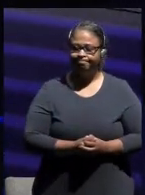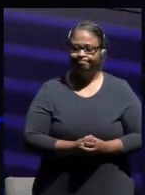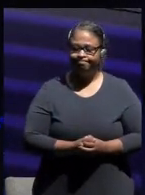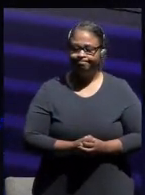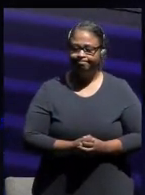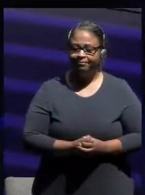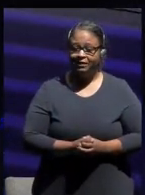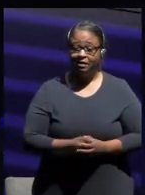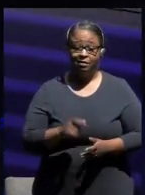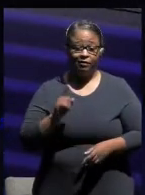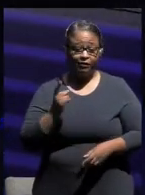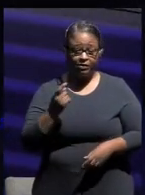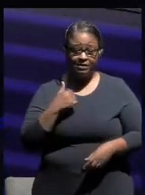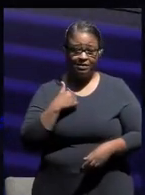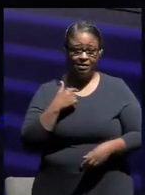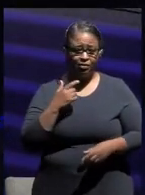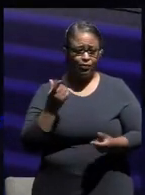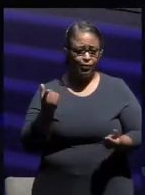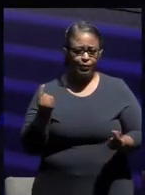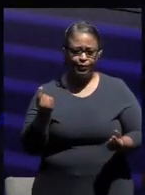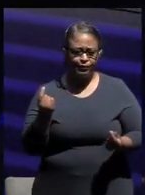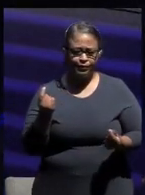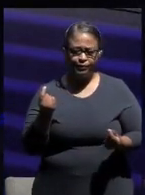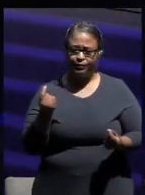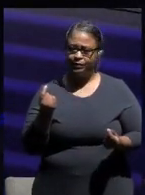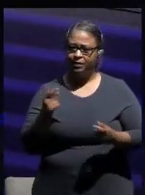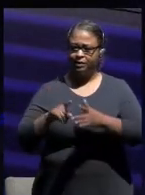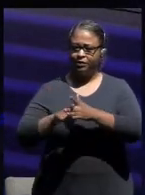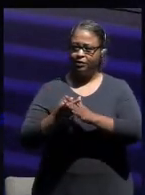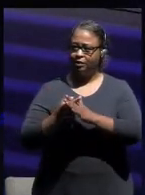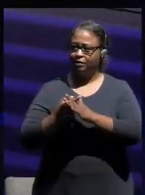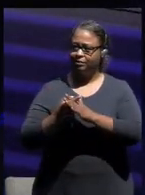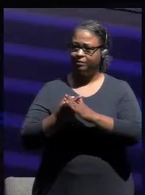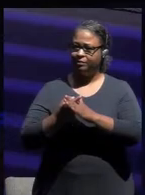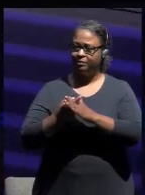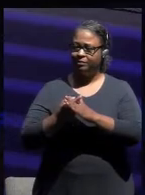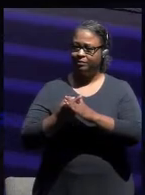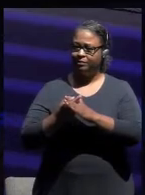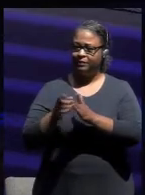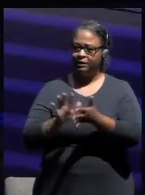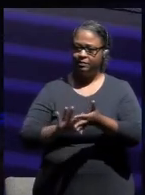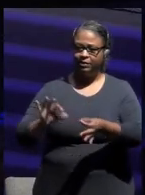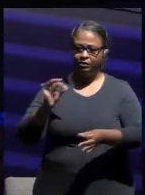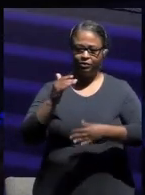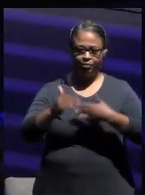But I've got to start that spiritual process in the physical.